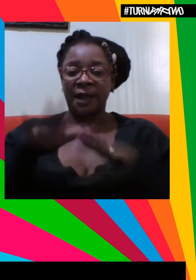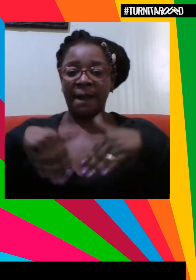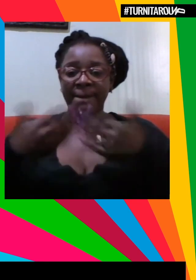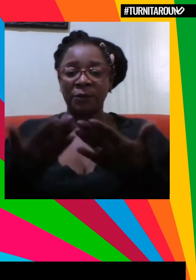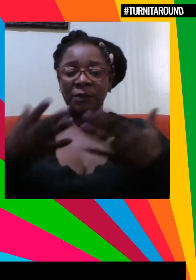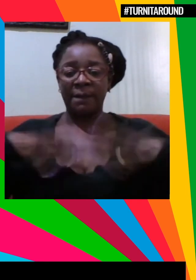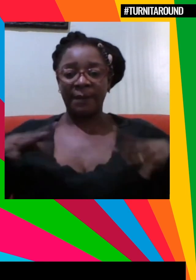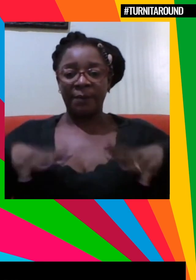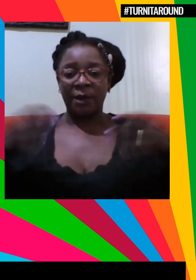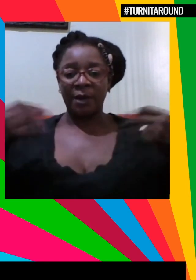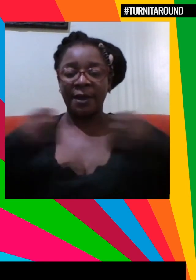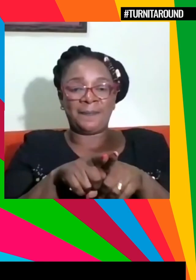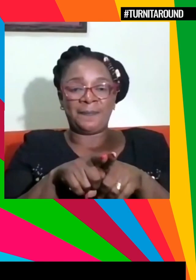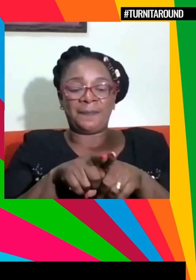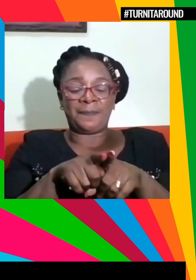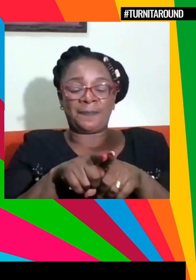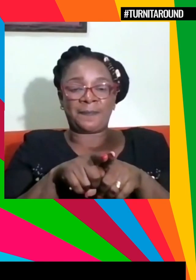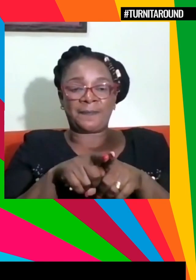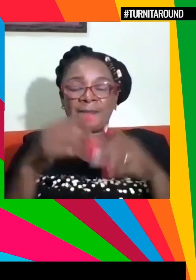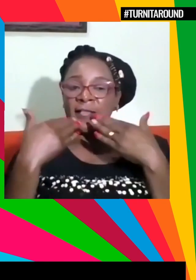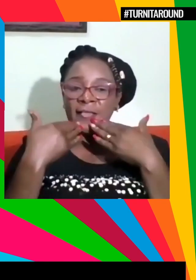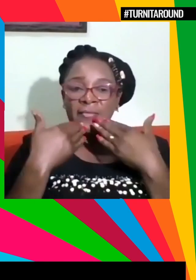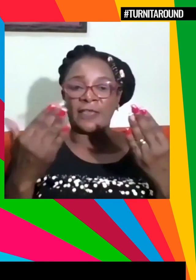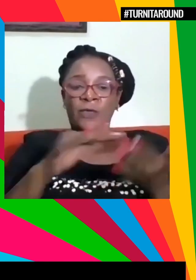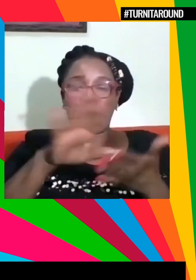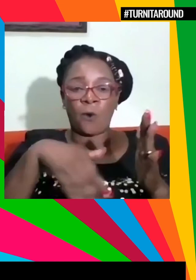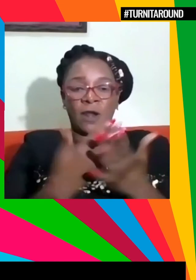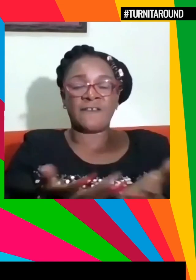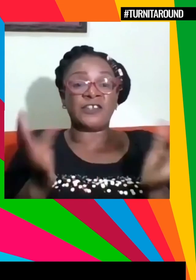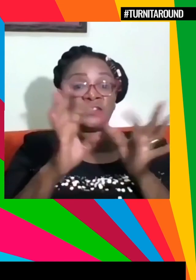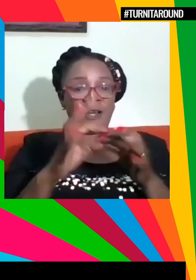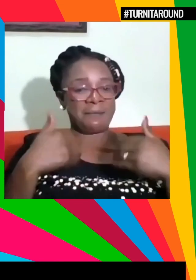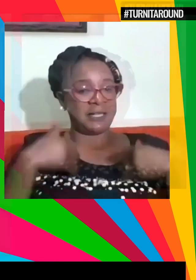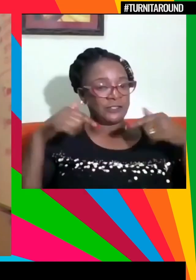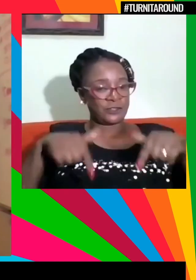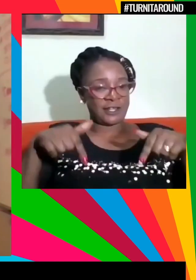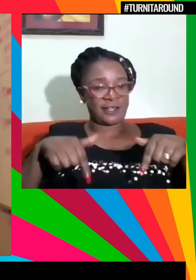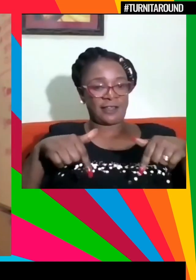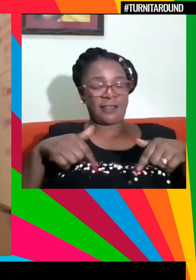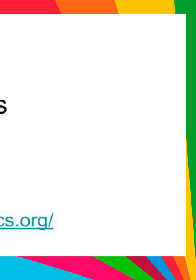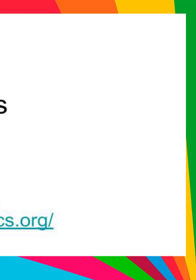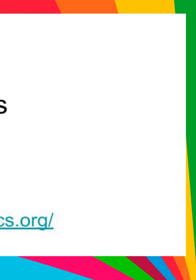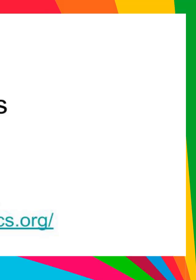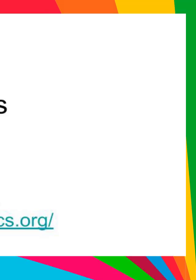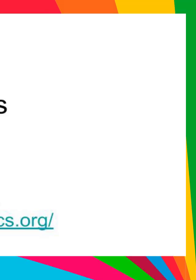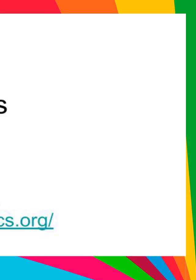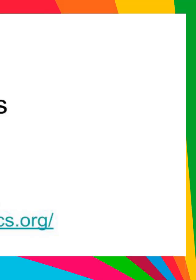impact that's possible to create on the ground. Thank you all very much for joining me today, and have a wonderful day.